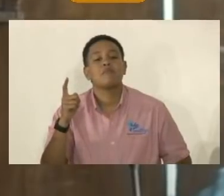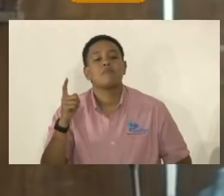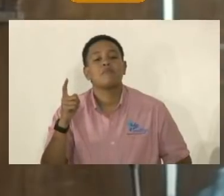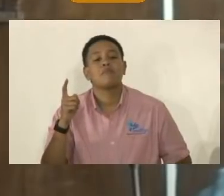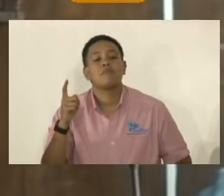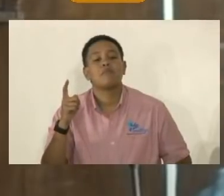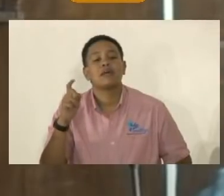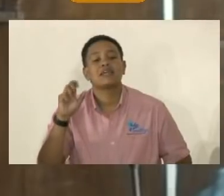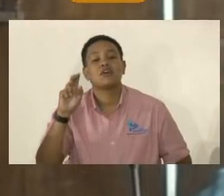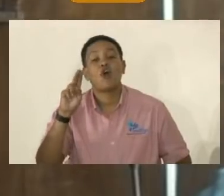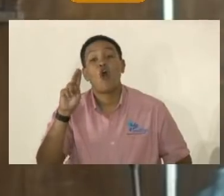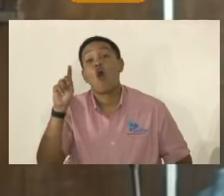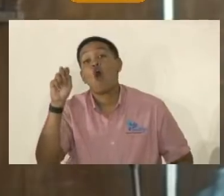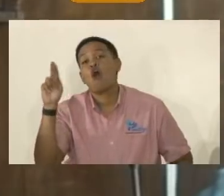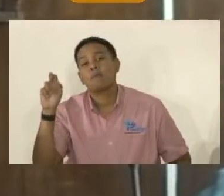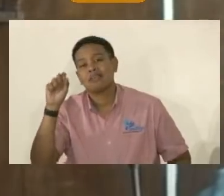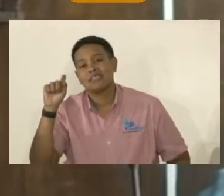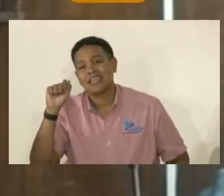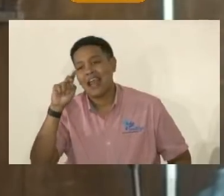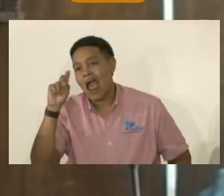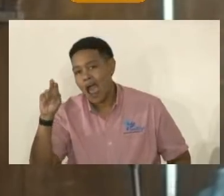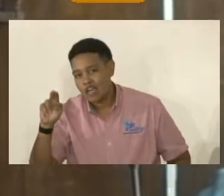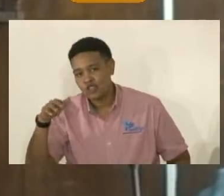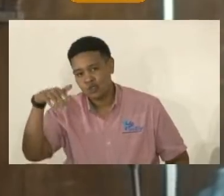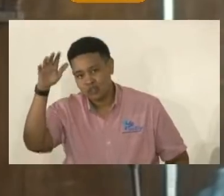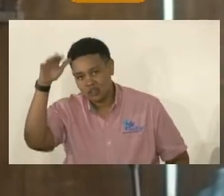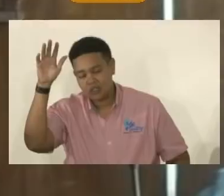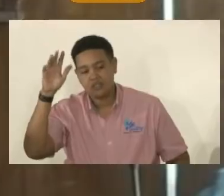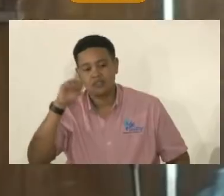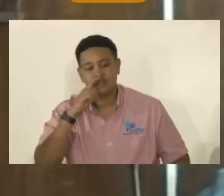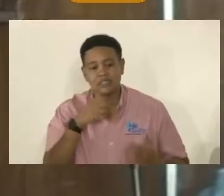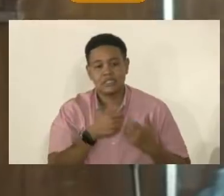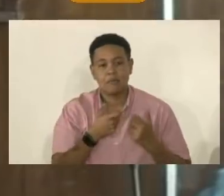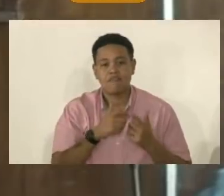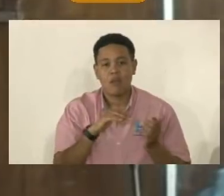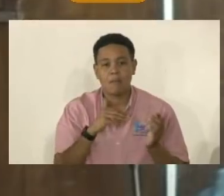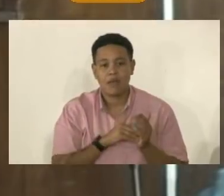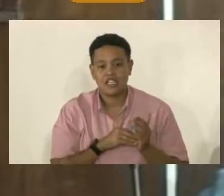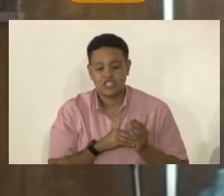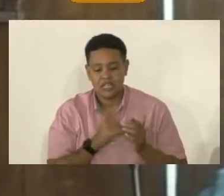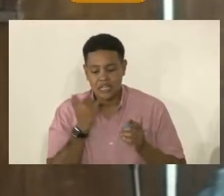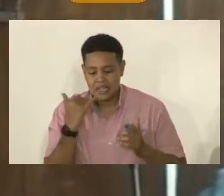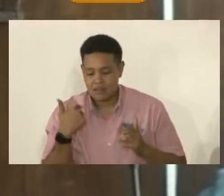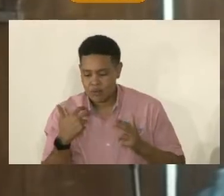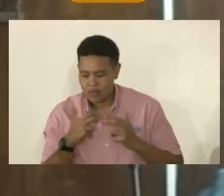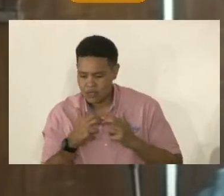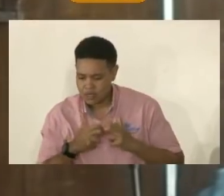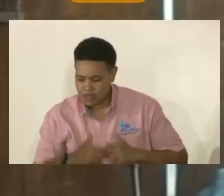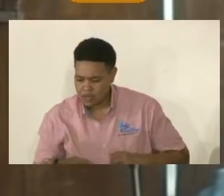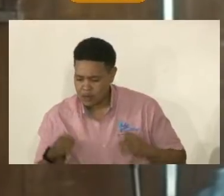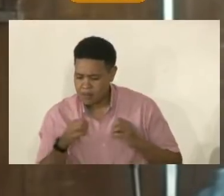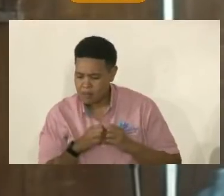it is from Manchester. So if we drill down into the 4 police